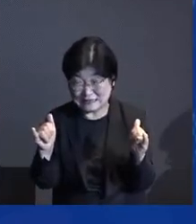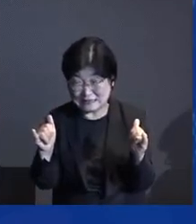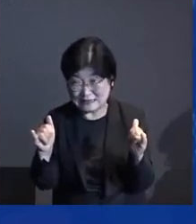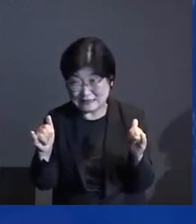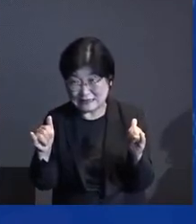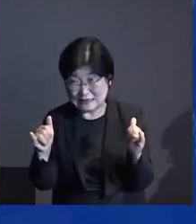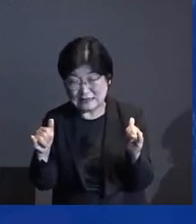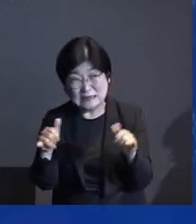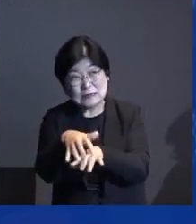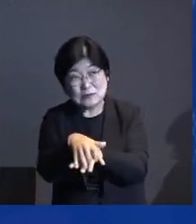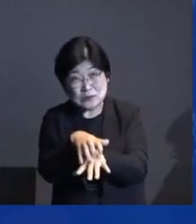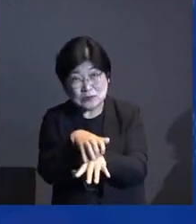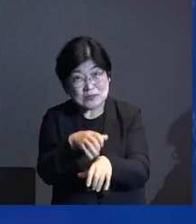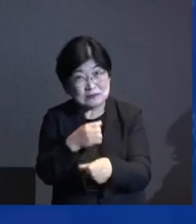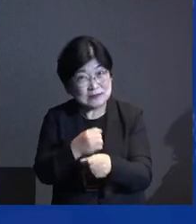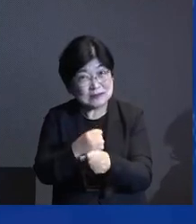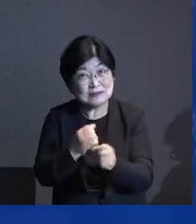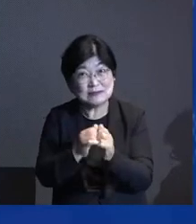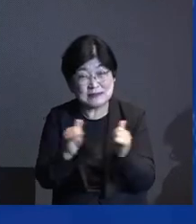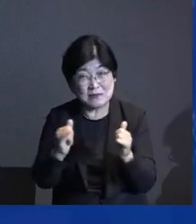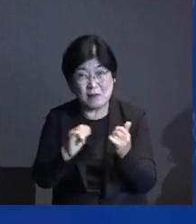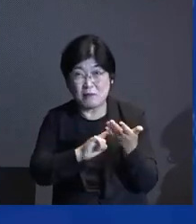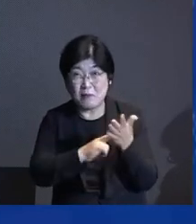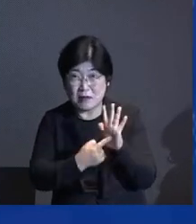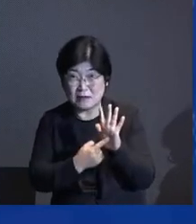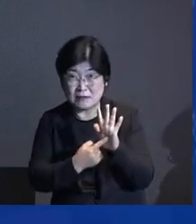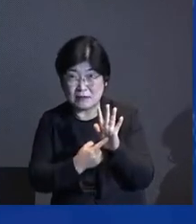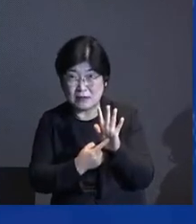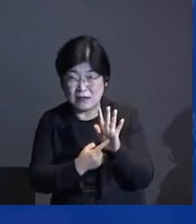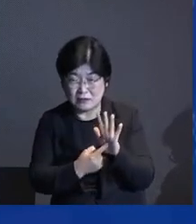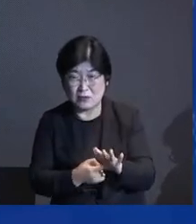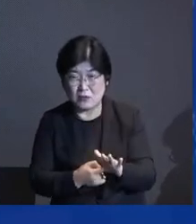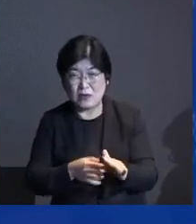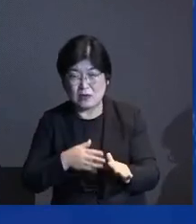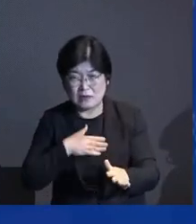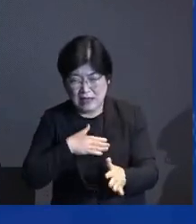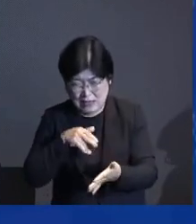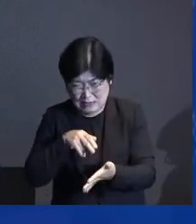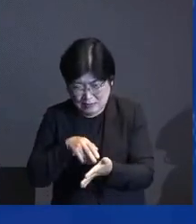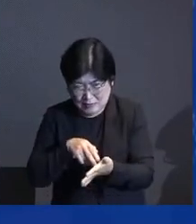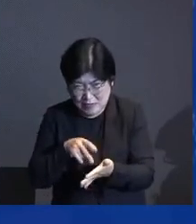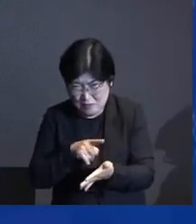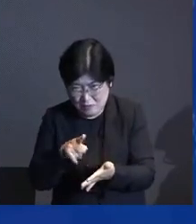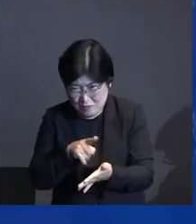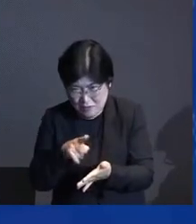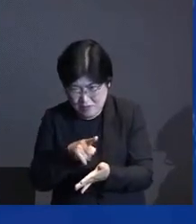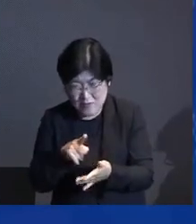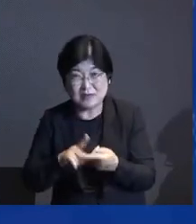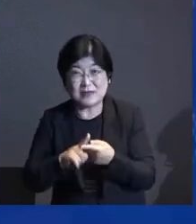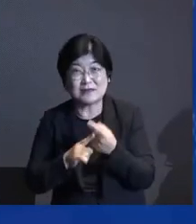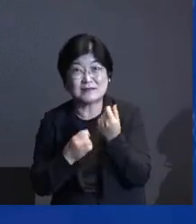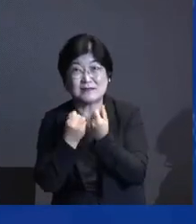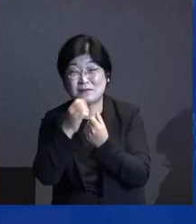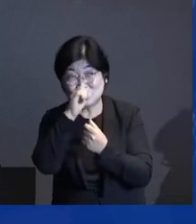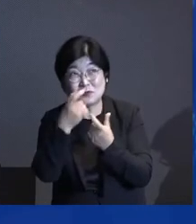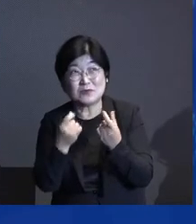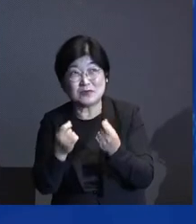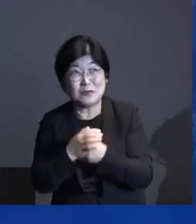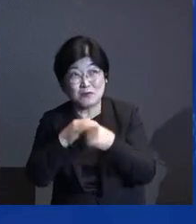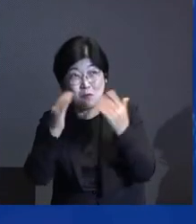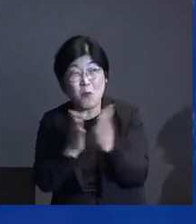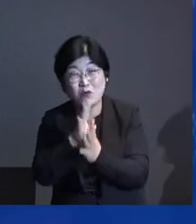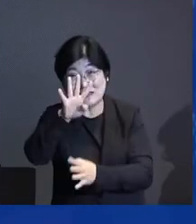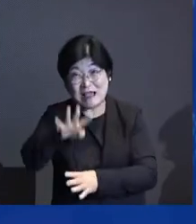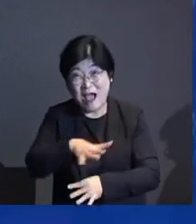from your perspective. So while we're waiting to have all the speakers on the screen to join us for